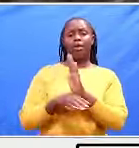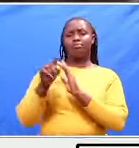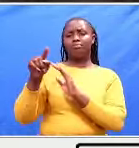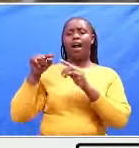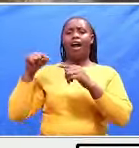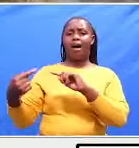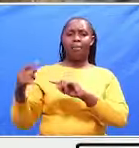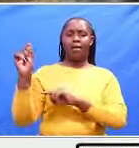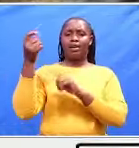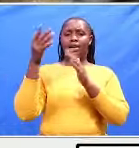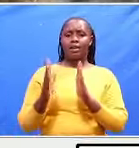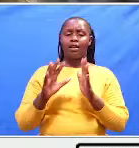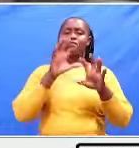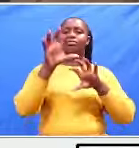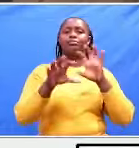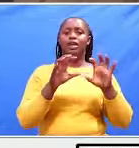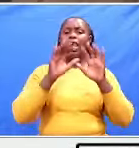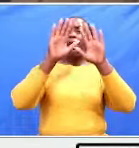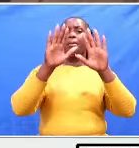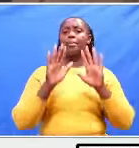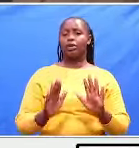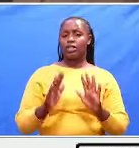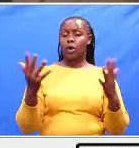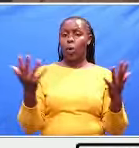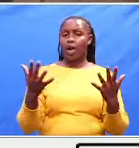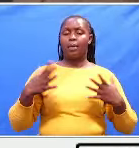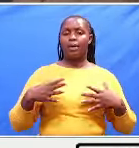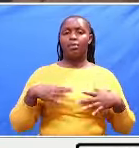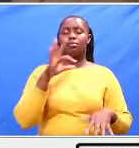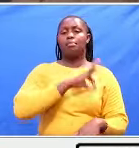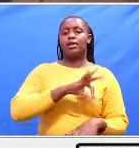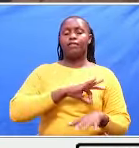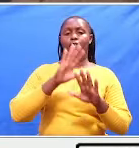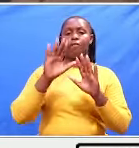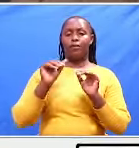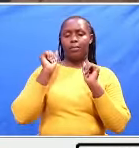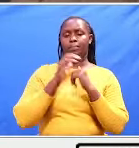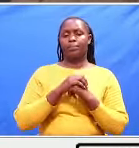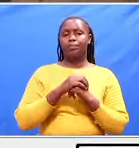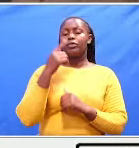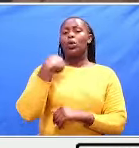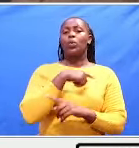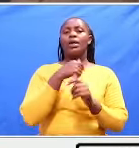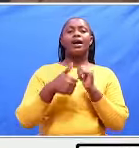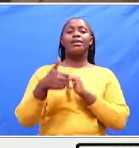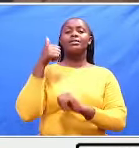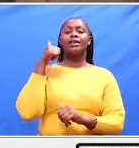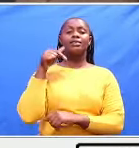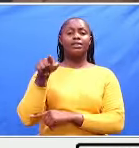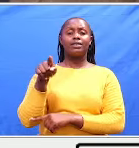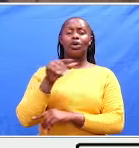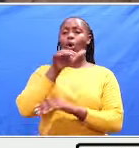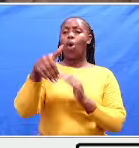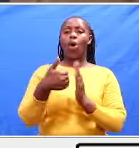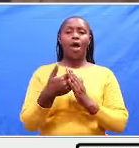a vital source of livelihood for many. We reject these experiments in toto. Let everyone